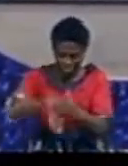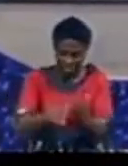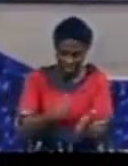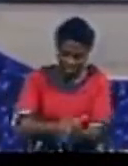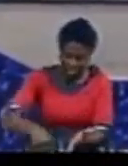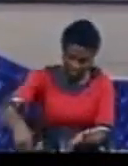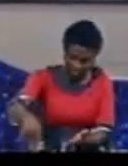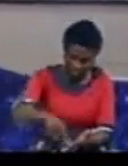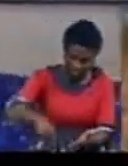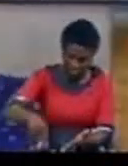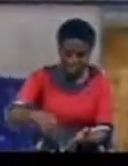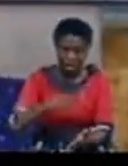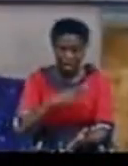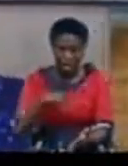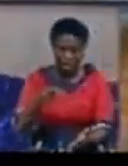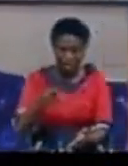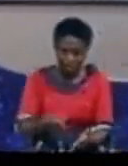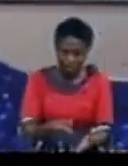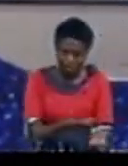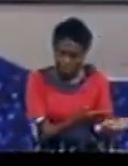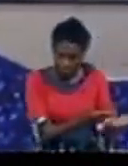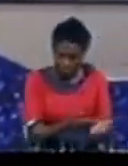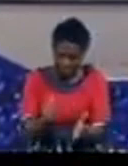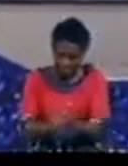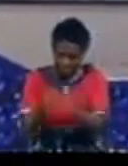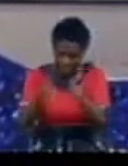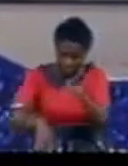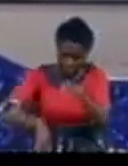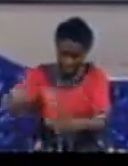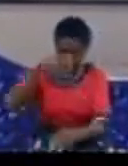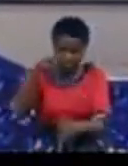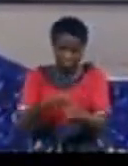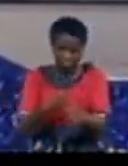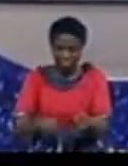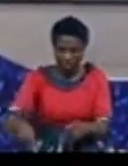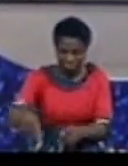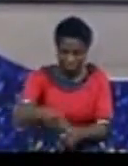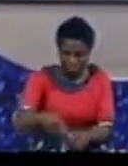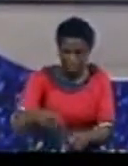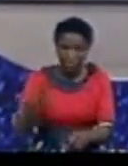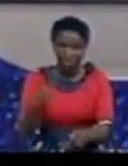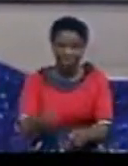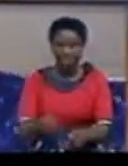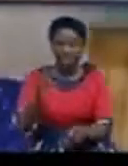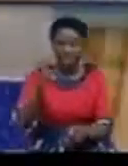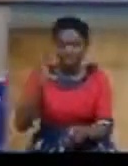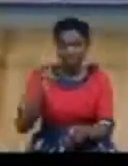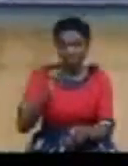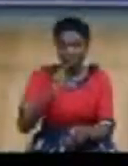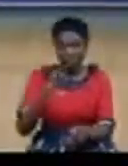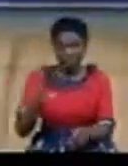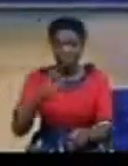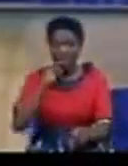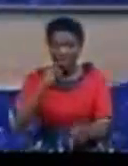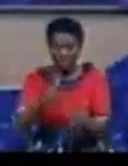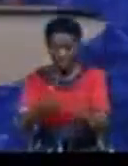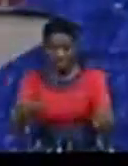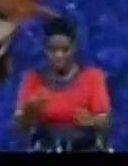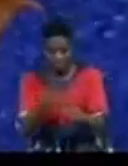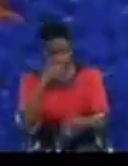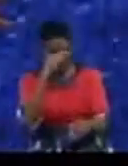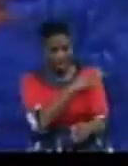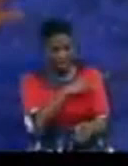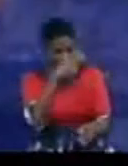the well. The well is separated from him. He is separated from the well. Then he is